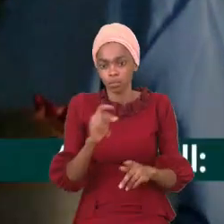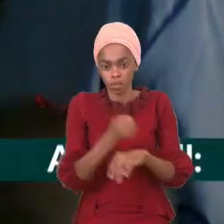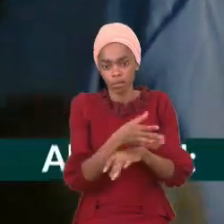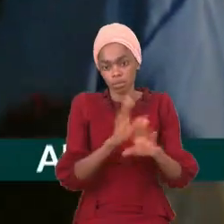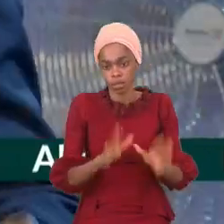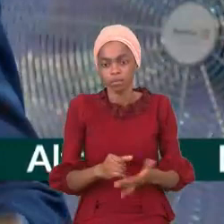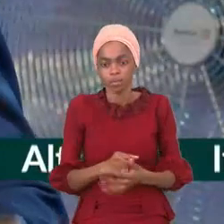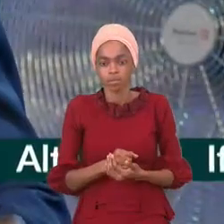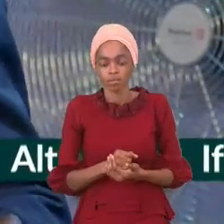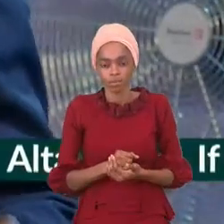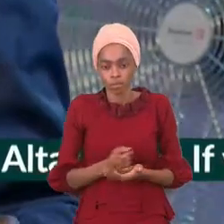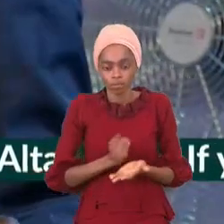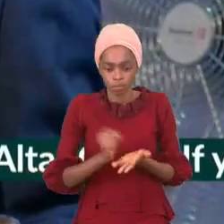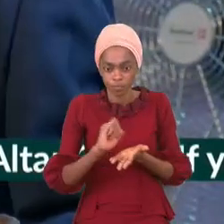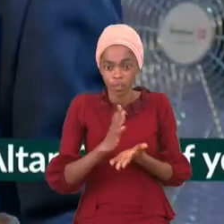Please hurry up.